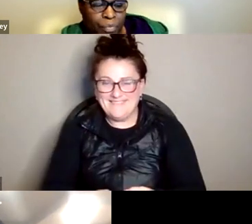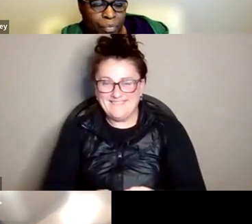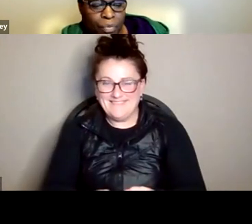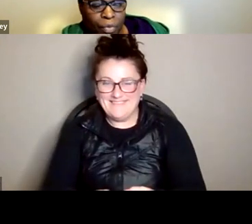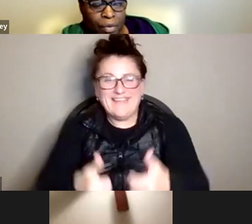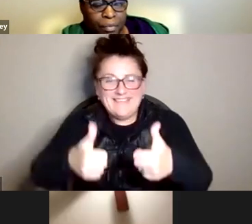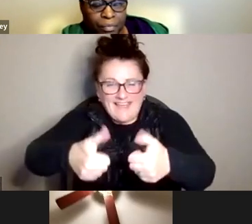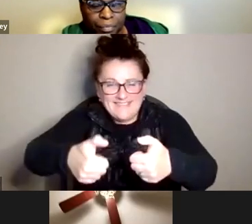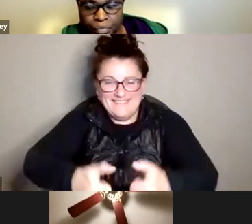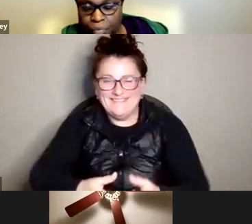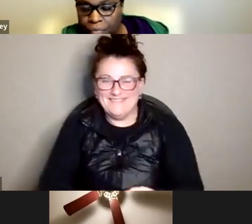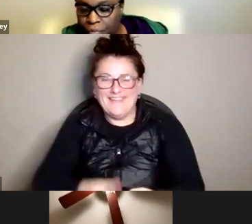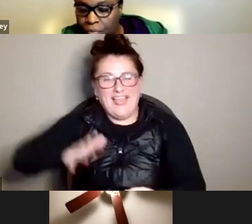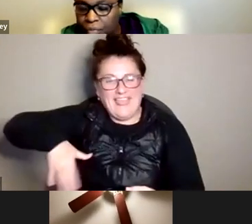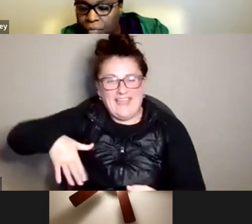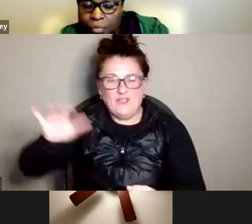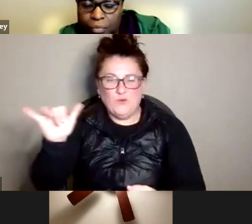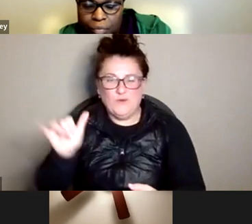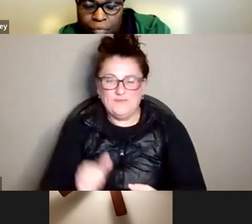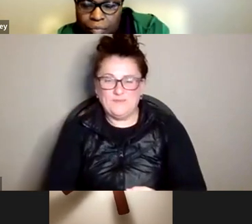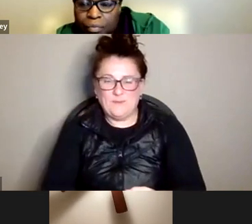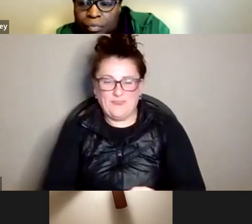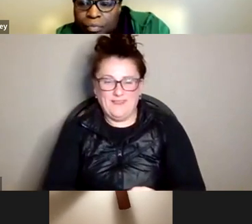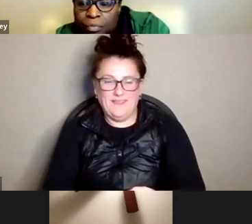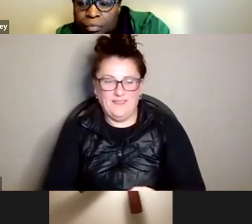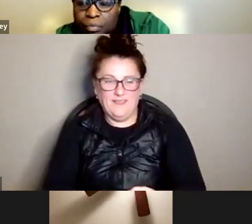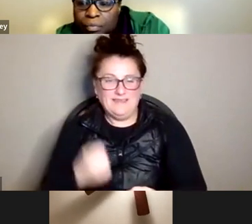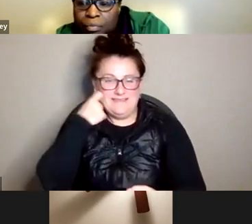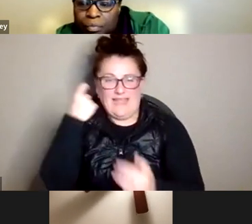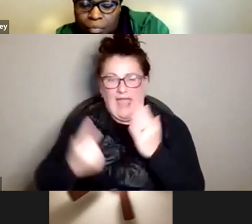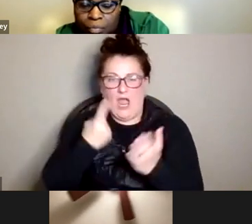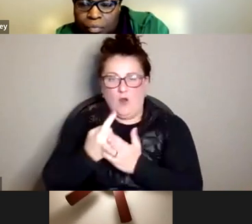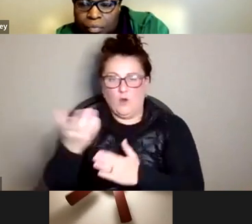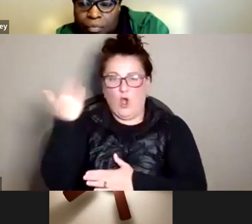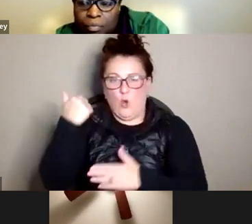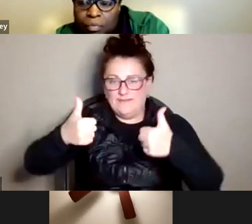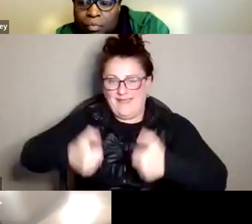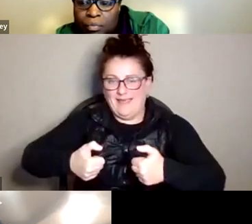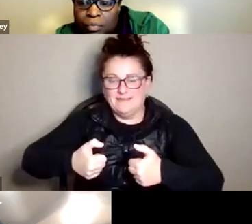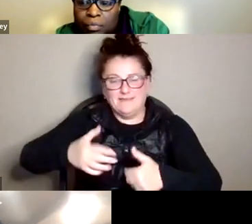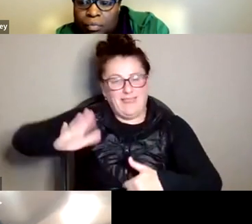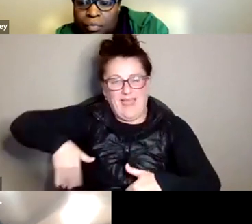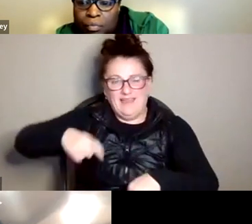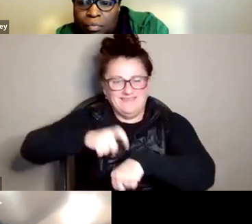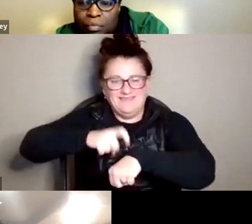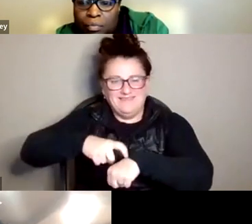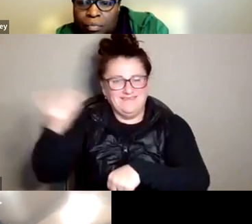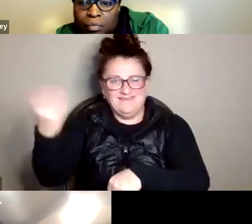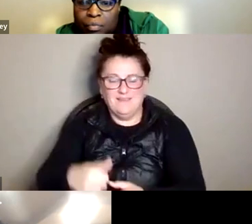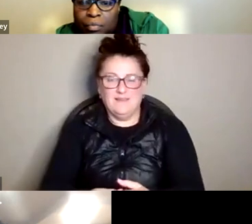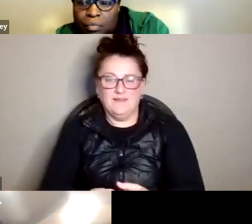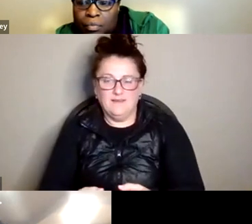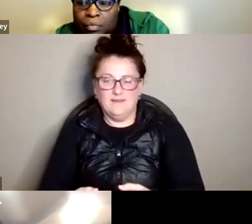for the meeting, I got it late too, like an hour, you know, before the meeting. So, you